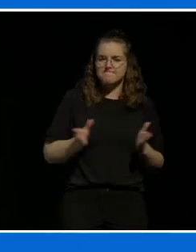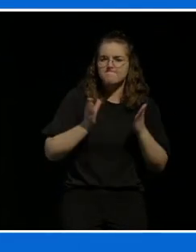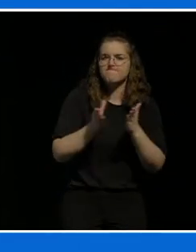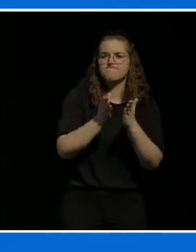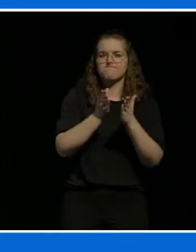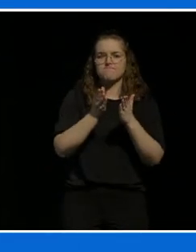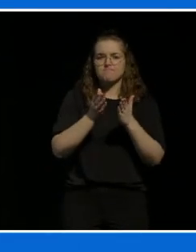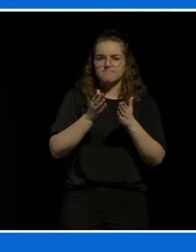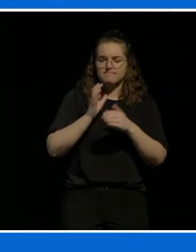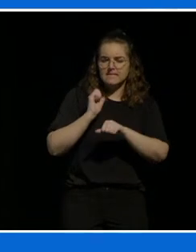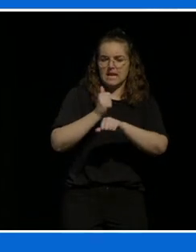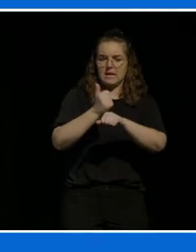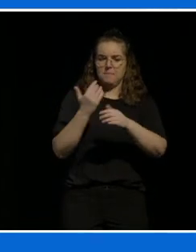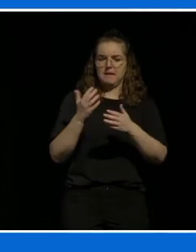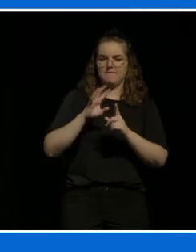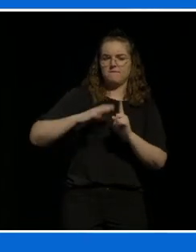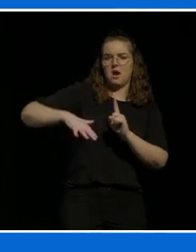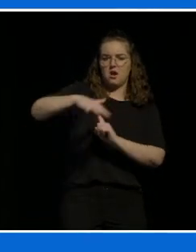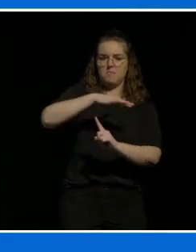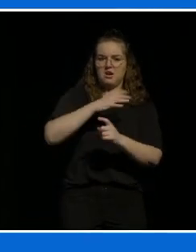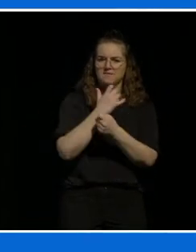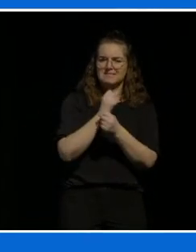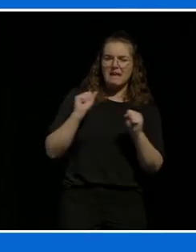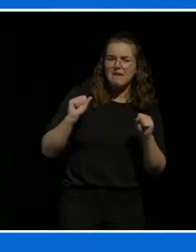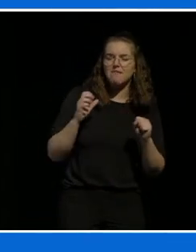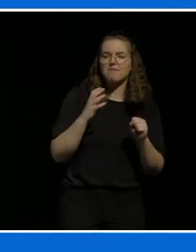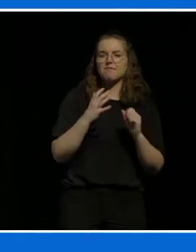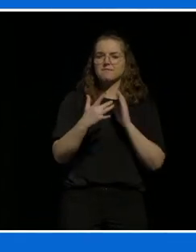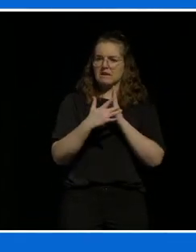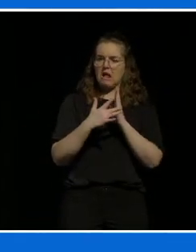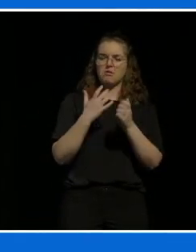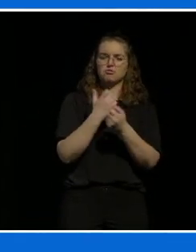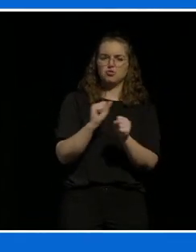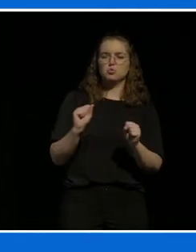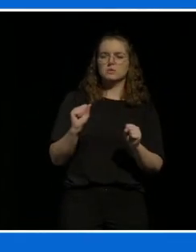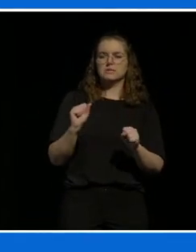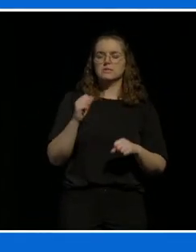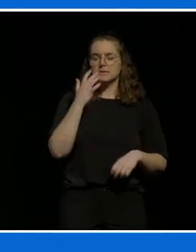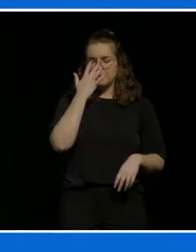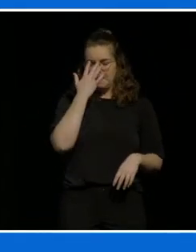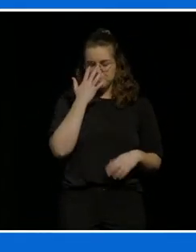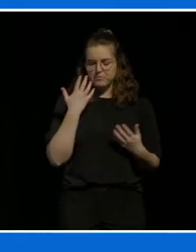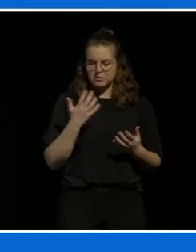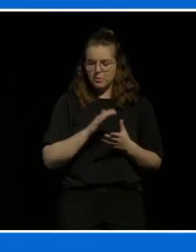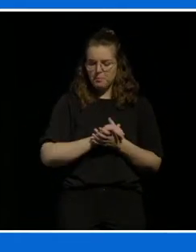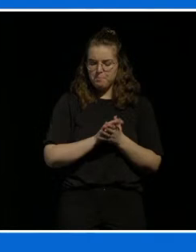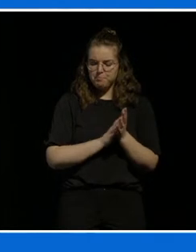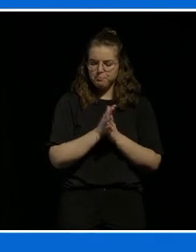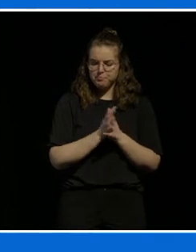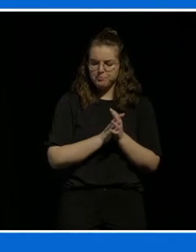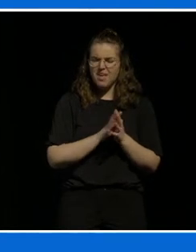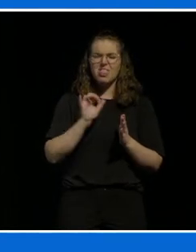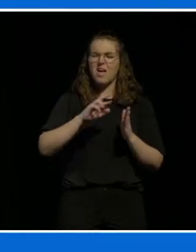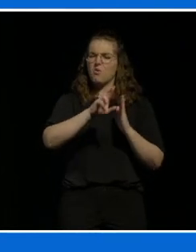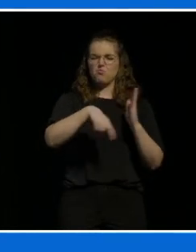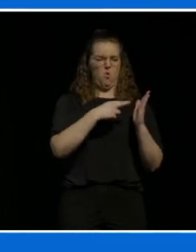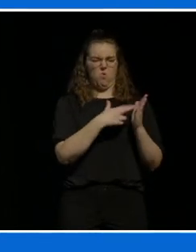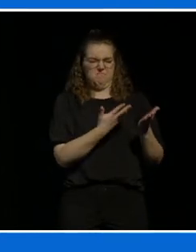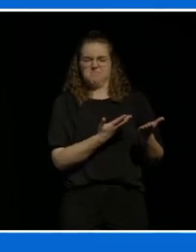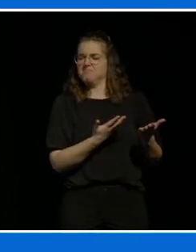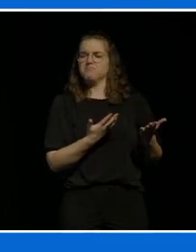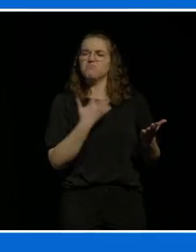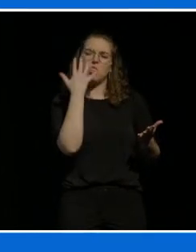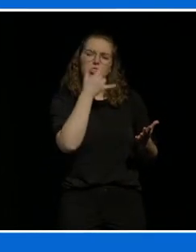environment of safe and safe technology use in digital well-being. And so what do you think that role is, and how